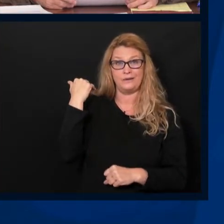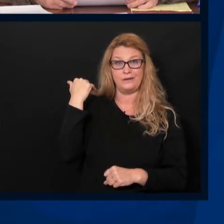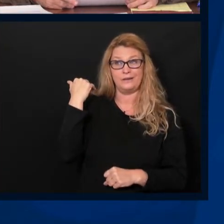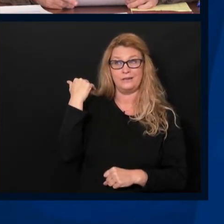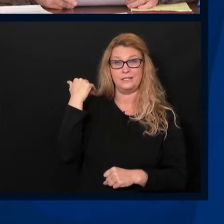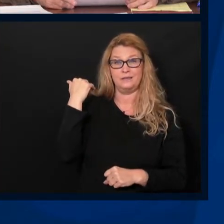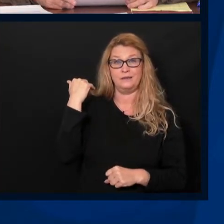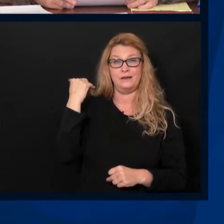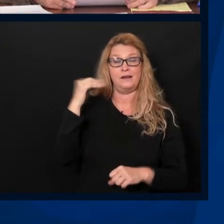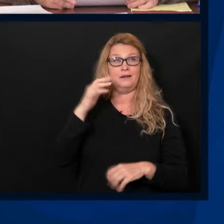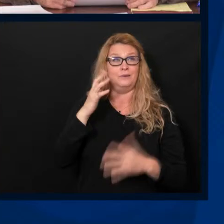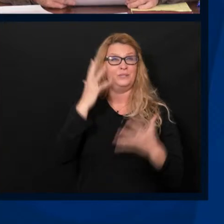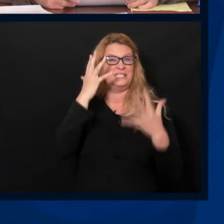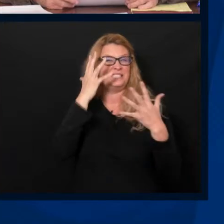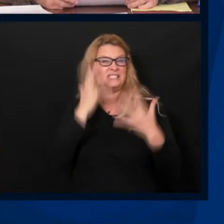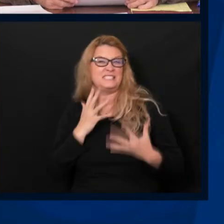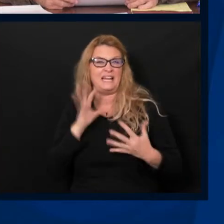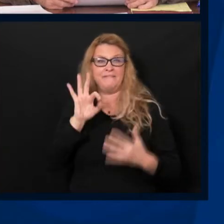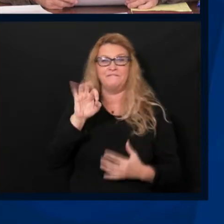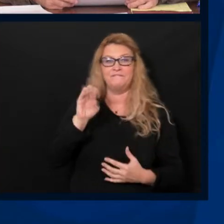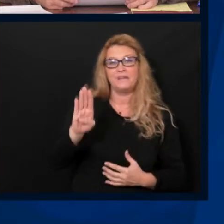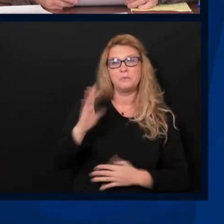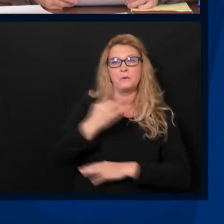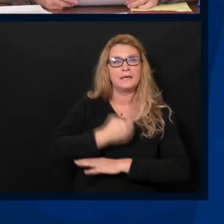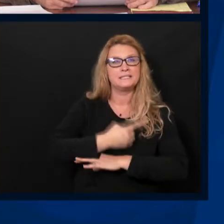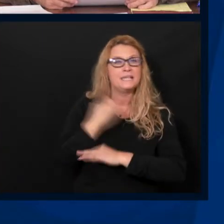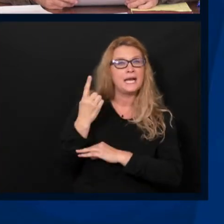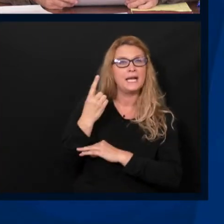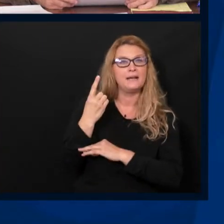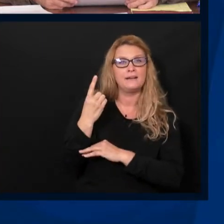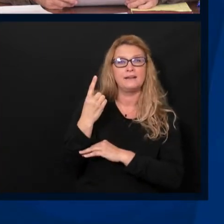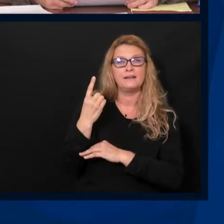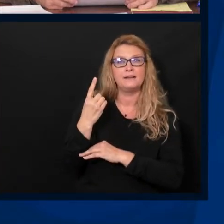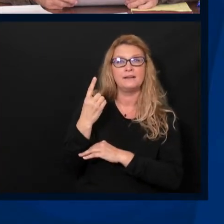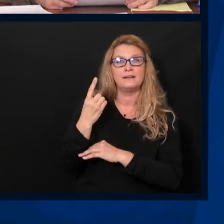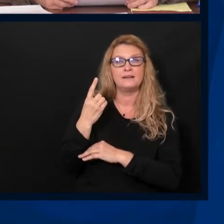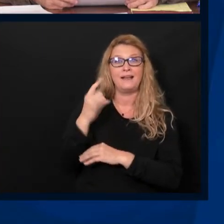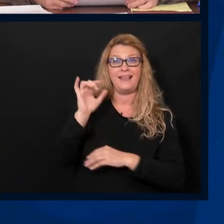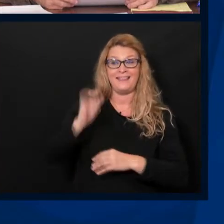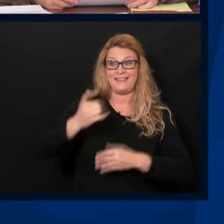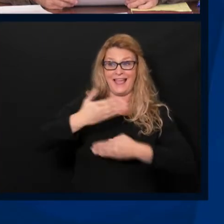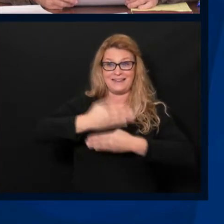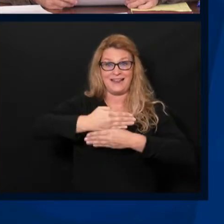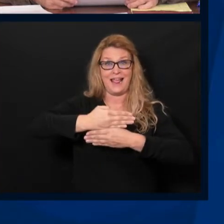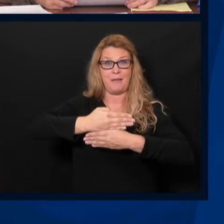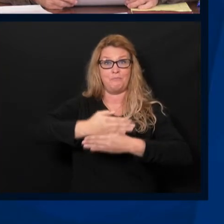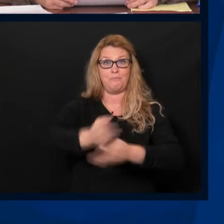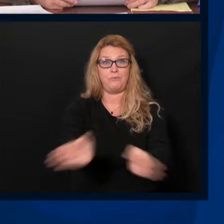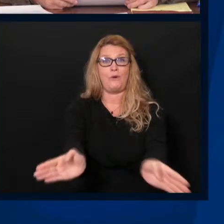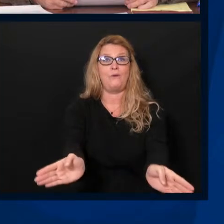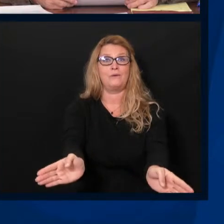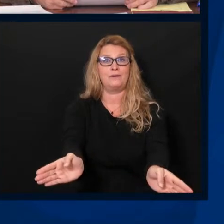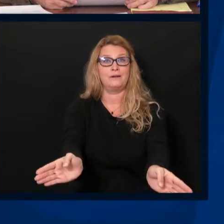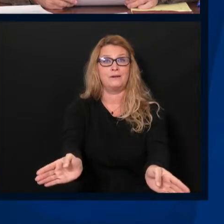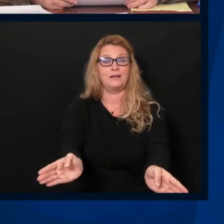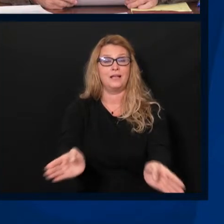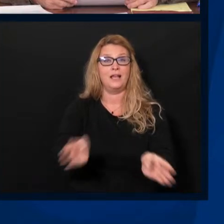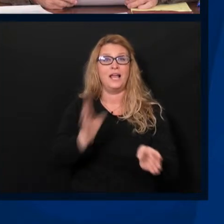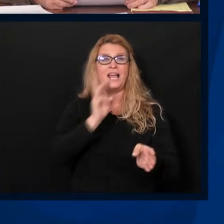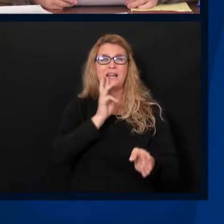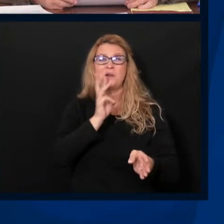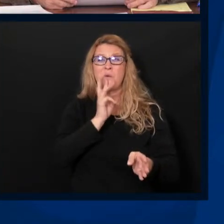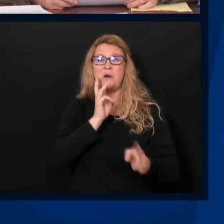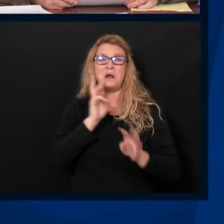of dreary February day, a coal slurry dam collapsed and